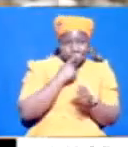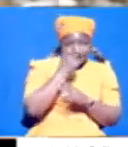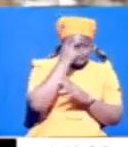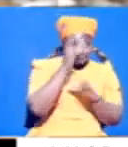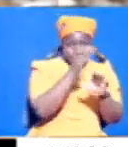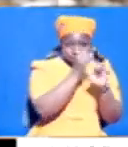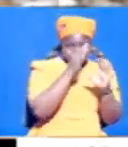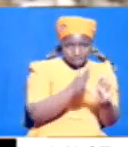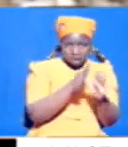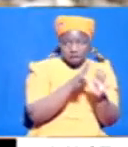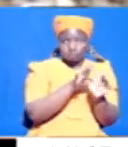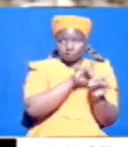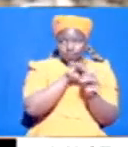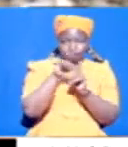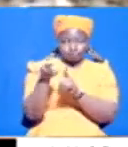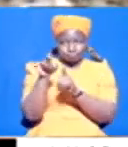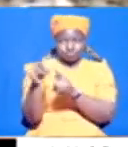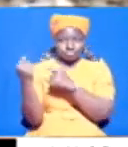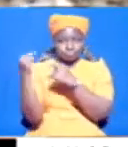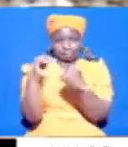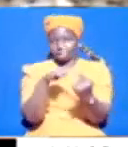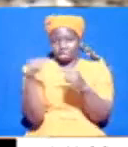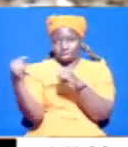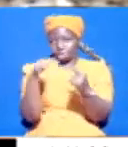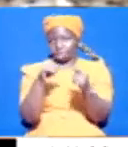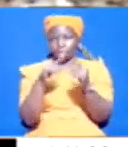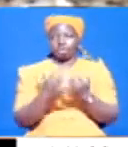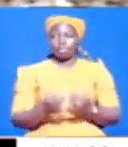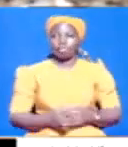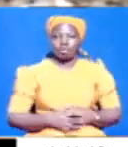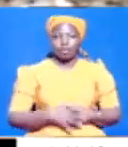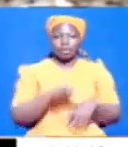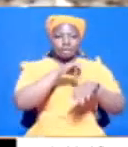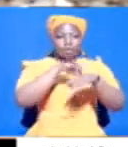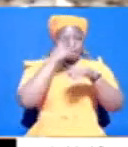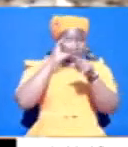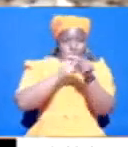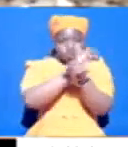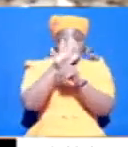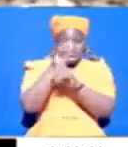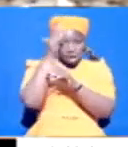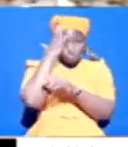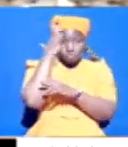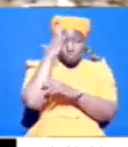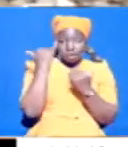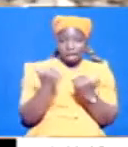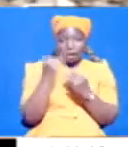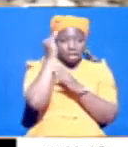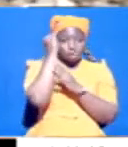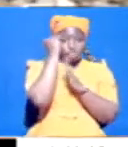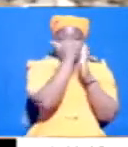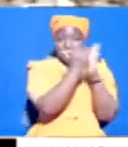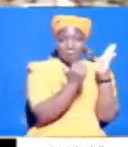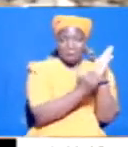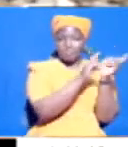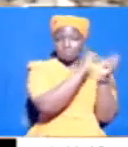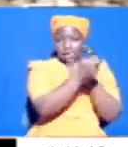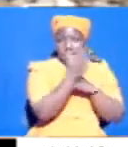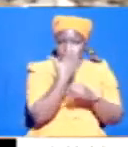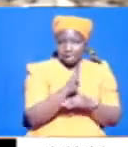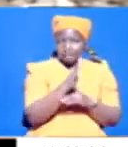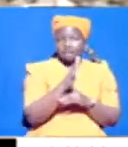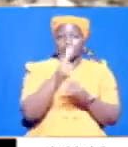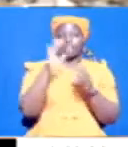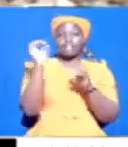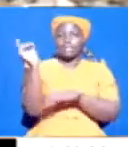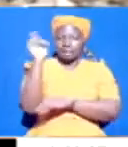wa corona. Na mnajua kwamba kalenda ya shule pia imeteremshwa chini, masiku zimefupishwa. Kumaanisha kwamba sahi kunafaa kuwa na